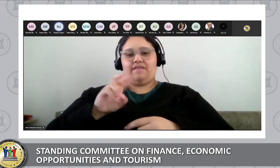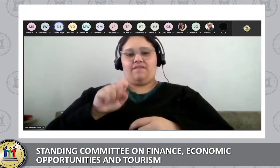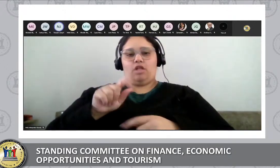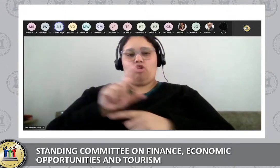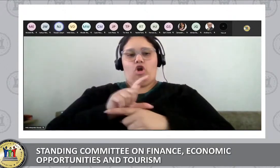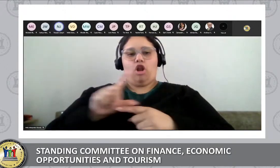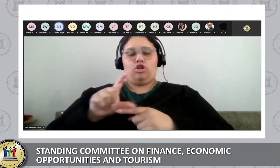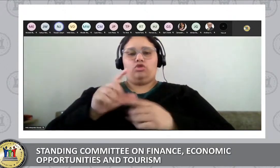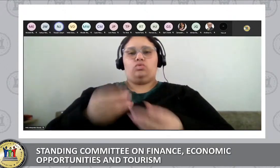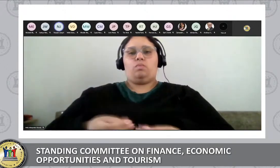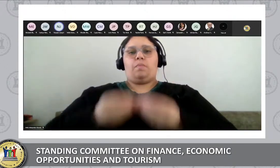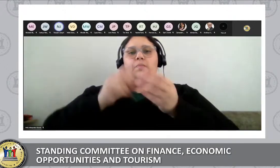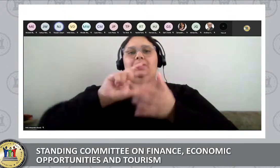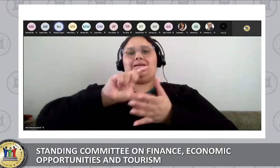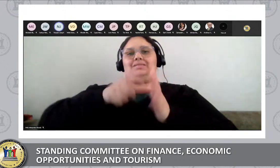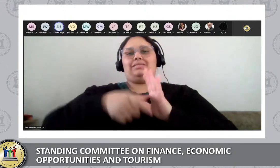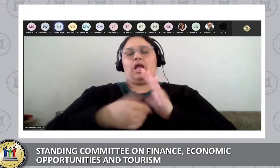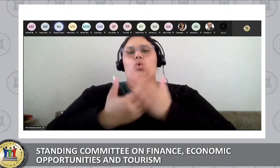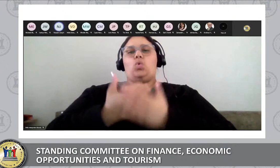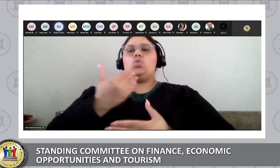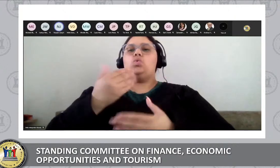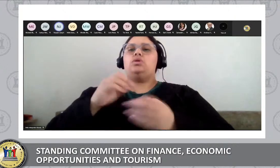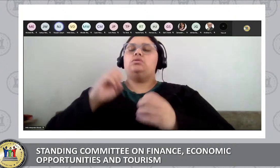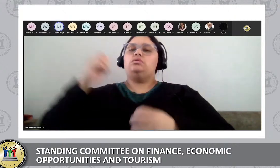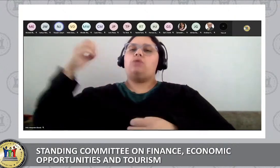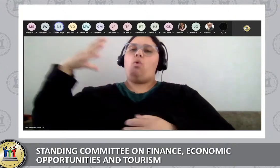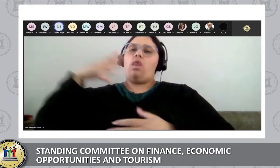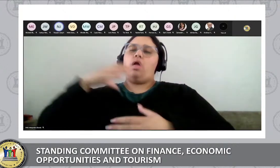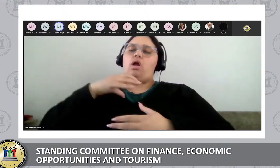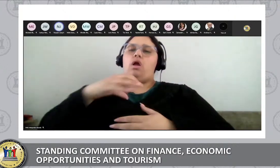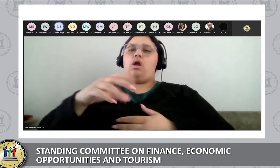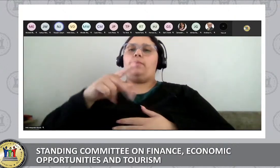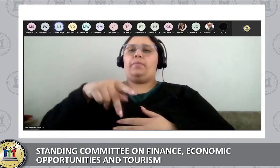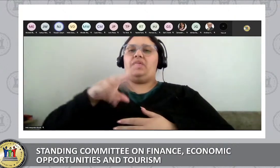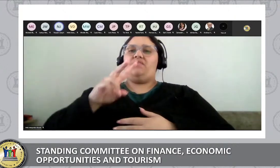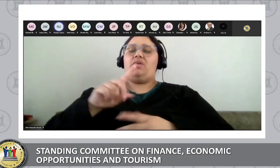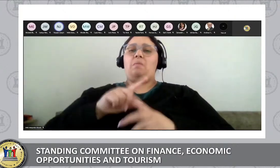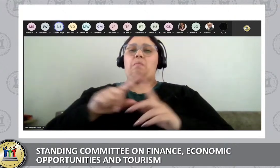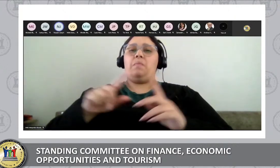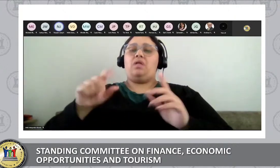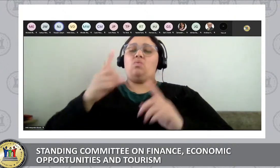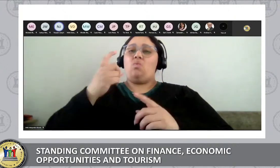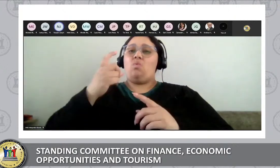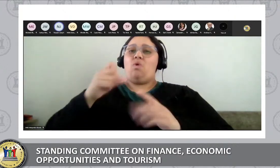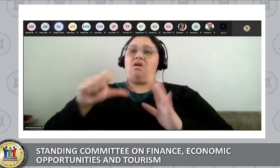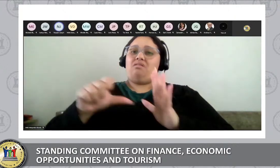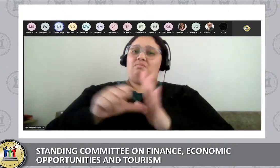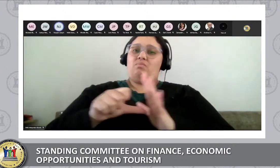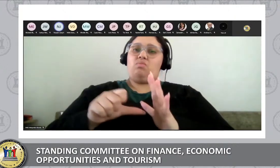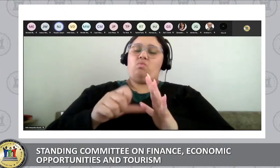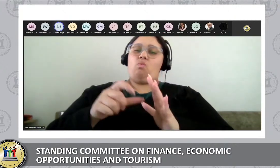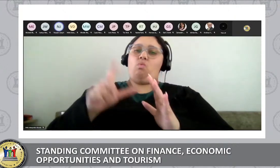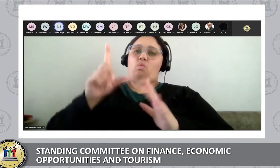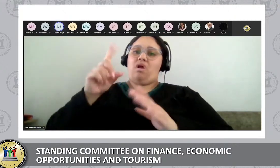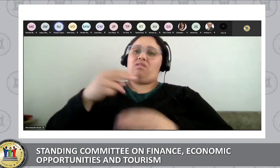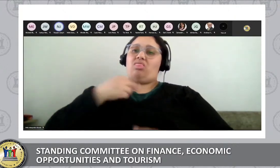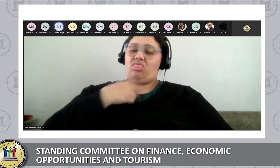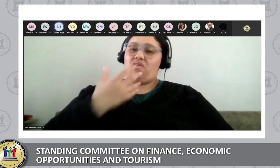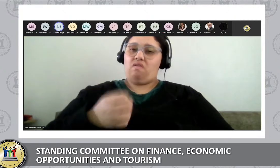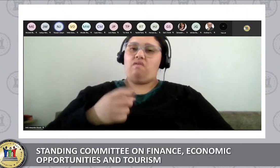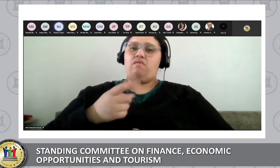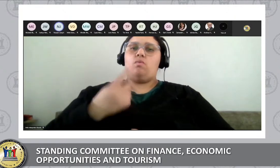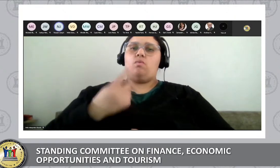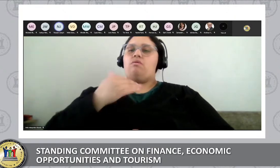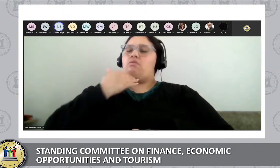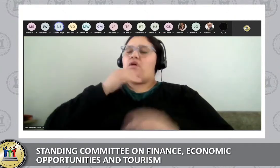the design of a new solar PV. One of the key constraints to that sector is that we don't have enough people, A,